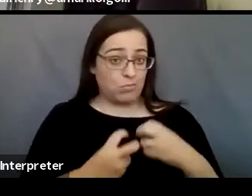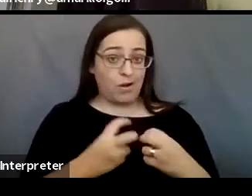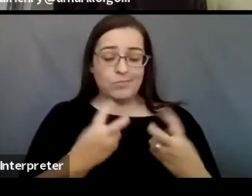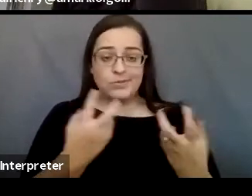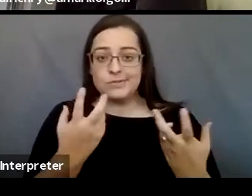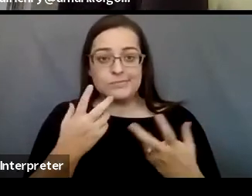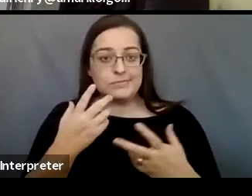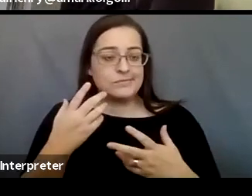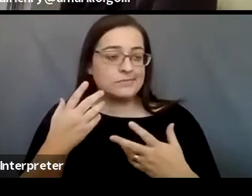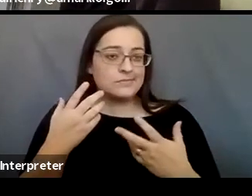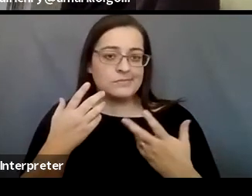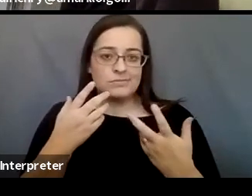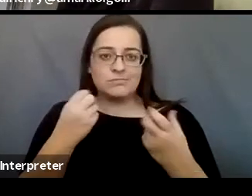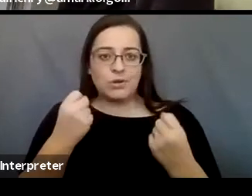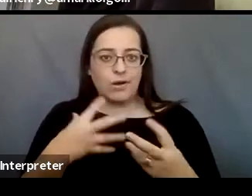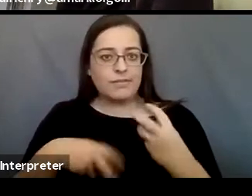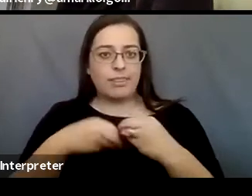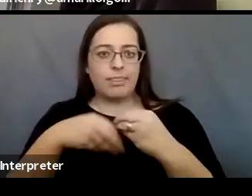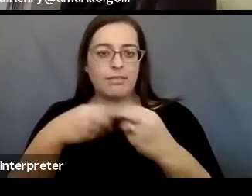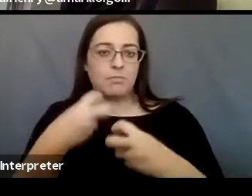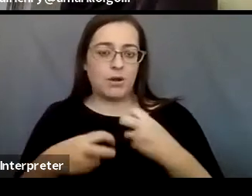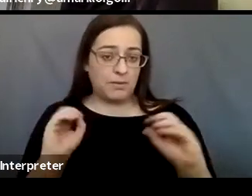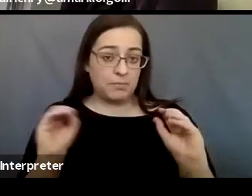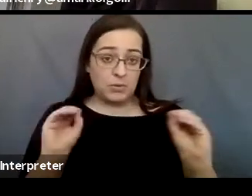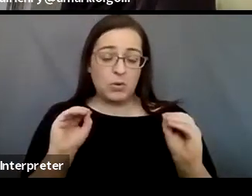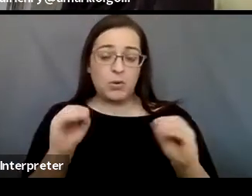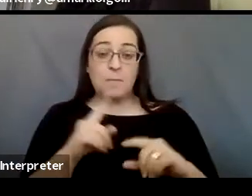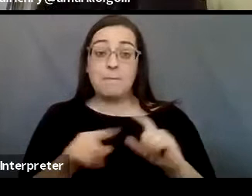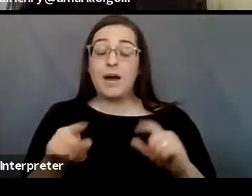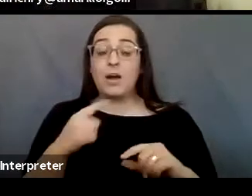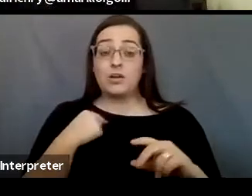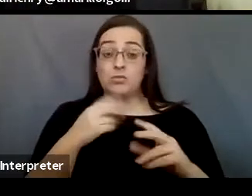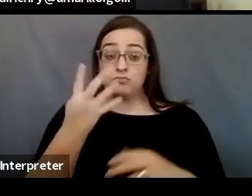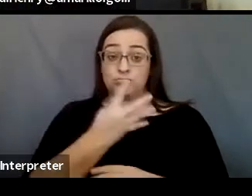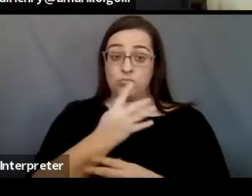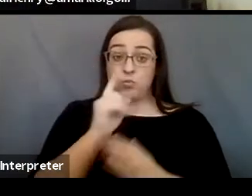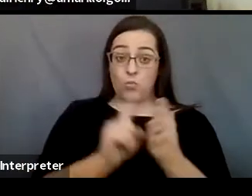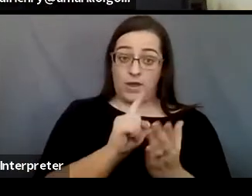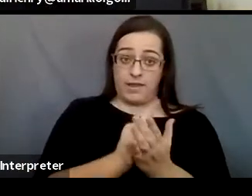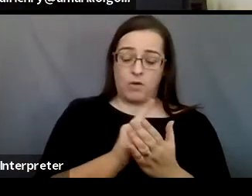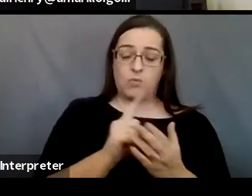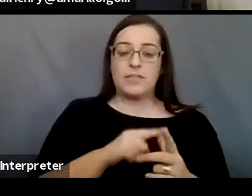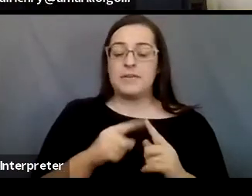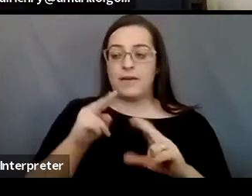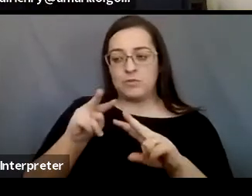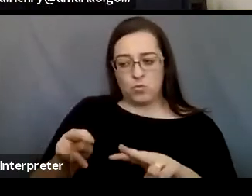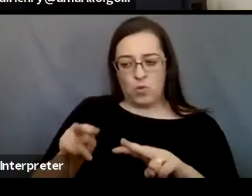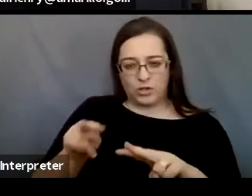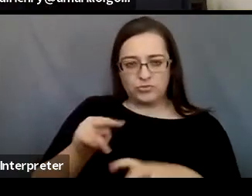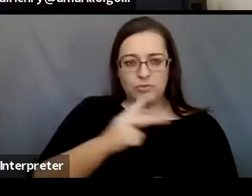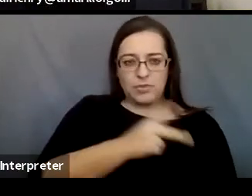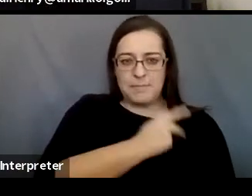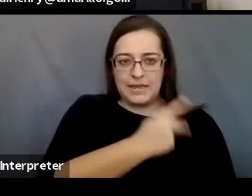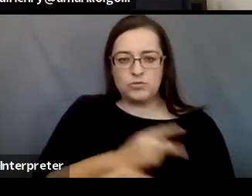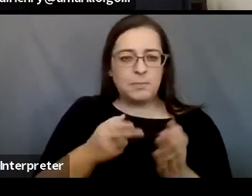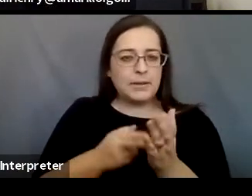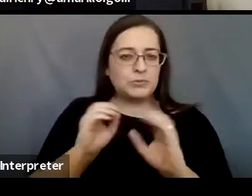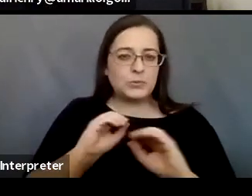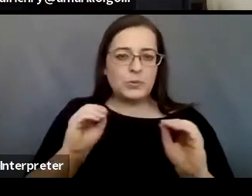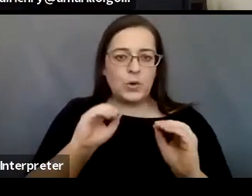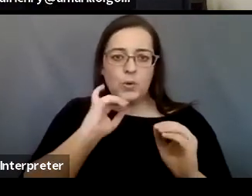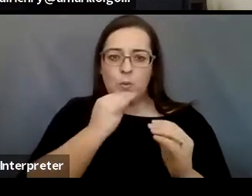then we have to observe the patient for another hour. So it's really a 2 hour process. And like I